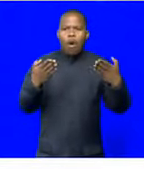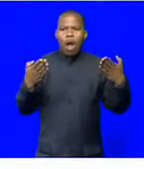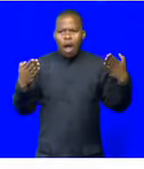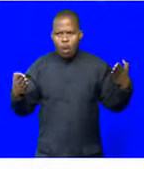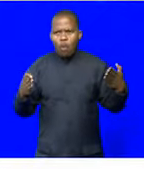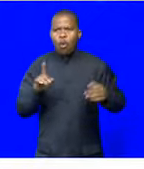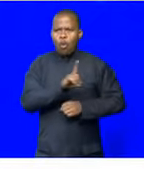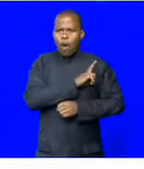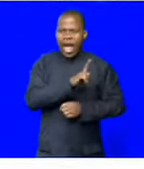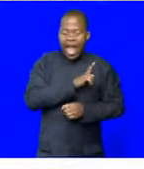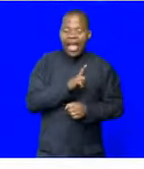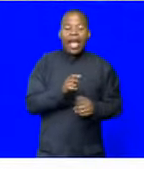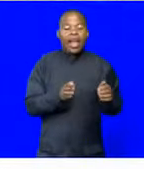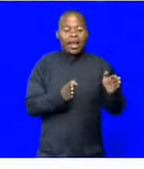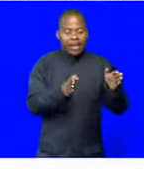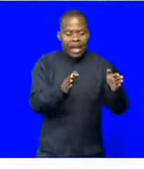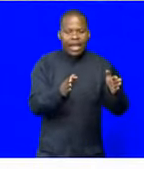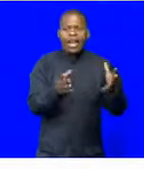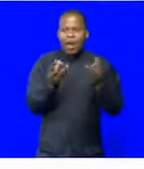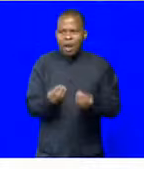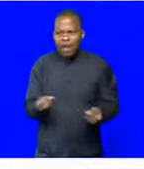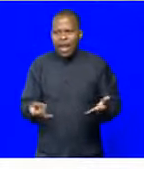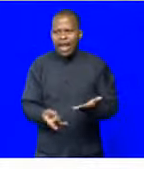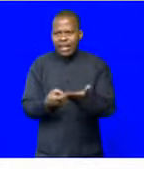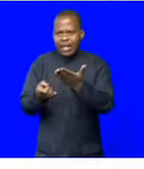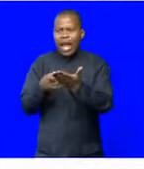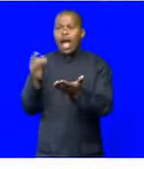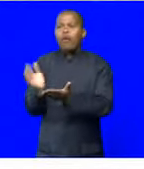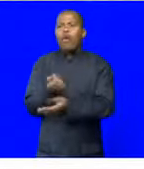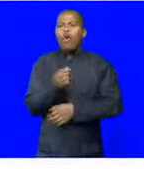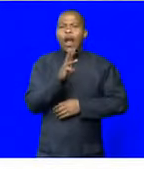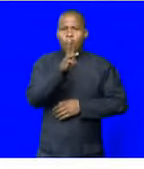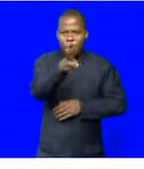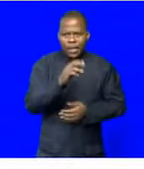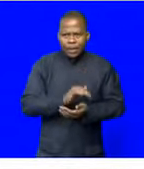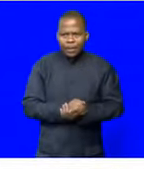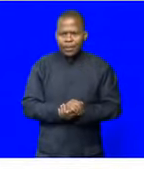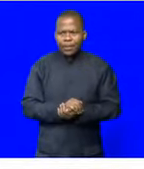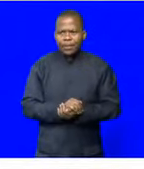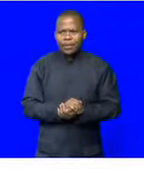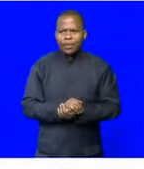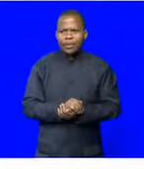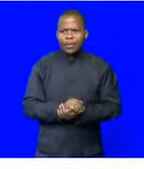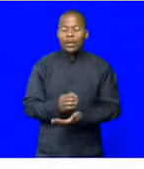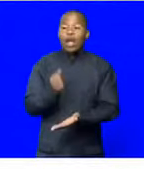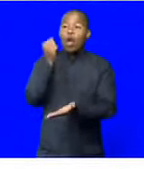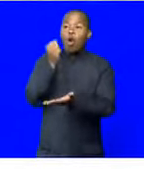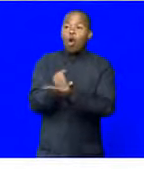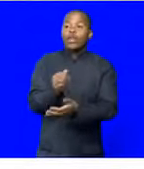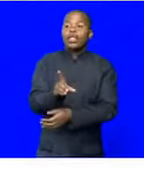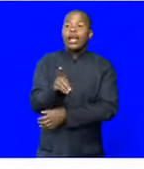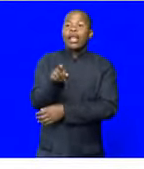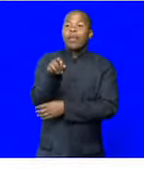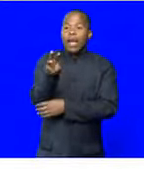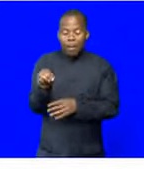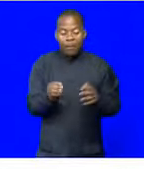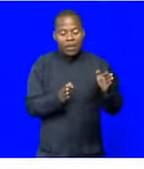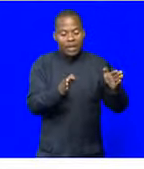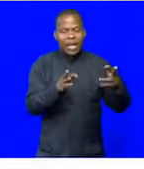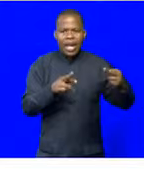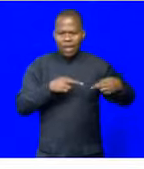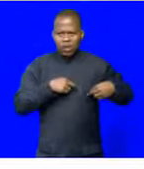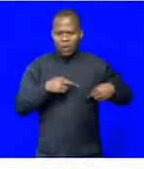Children's Department units to make this possible as well. Mhambi Ndlangamandla lobuke Tindzaba tebamfane ofisini leliphini landvunankulu